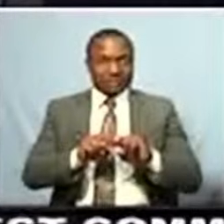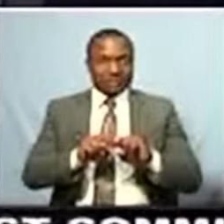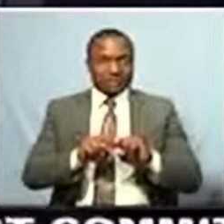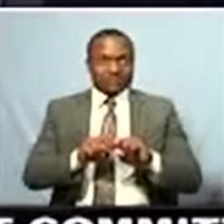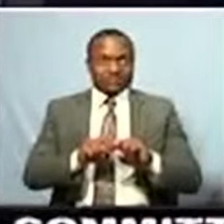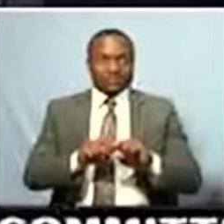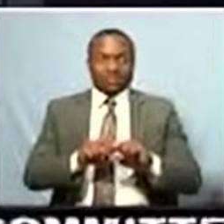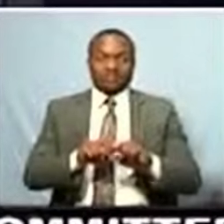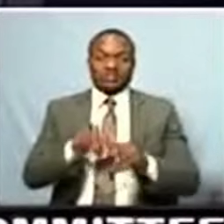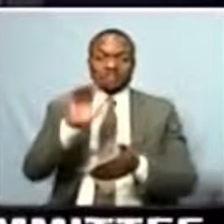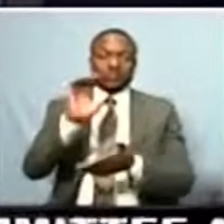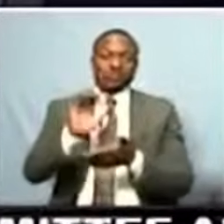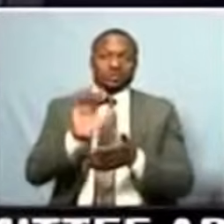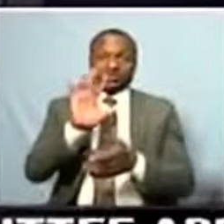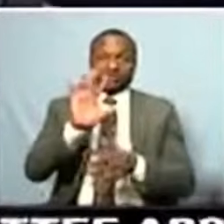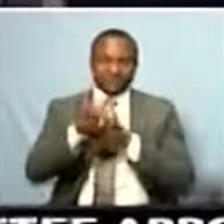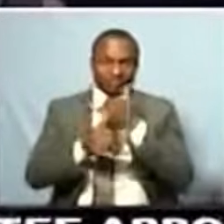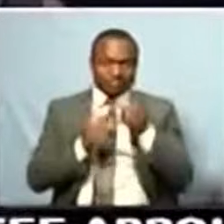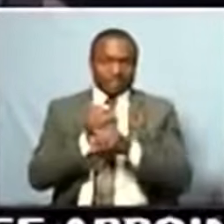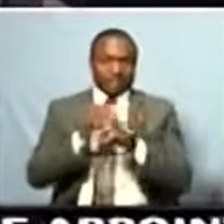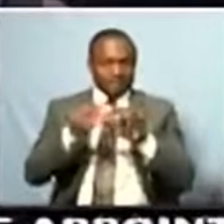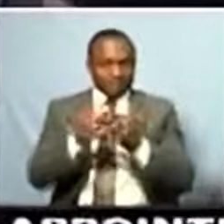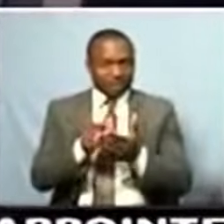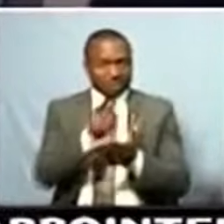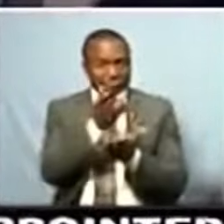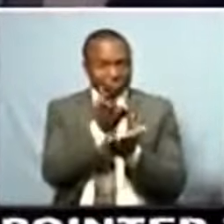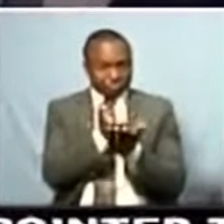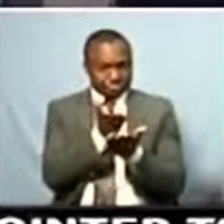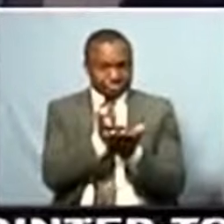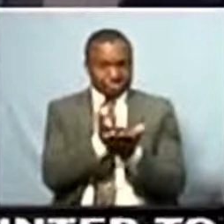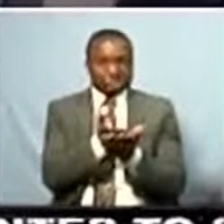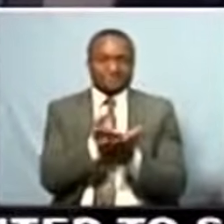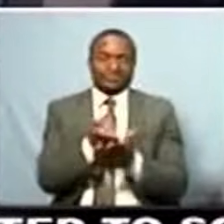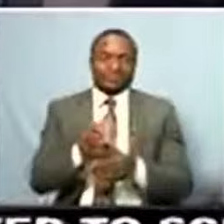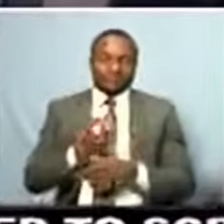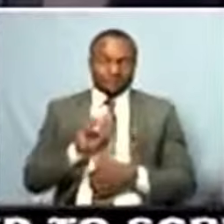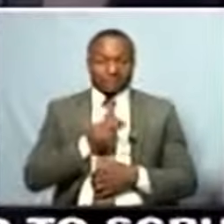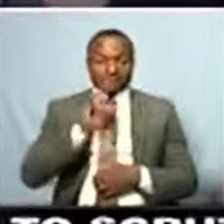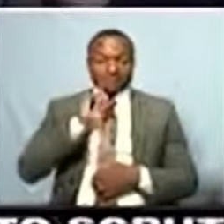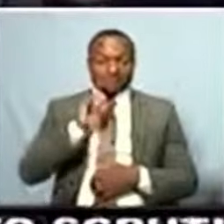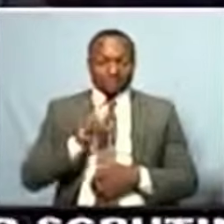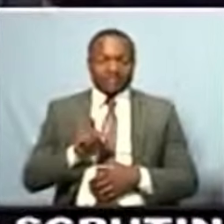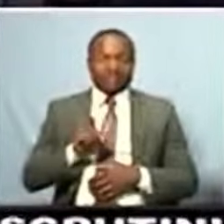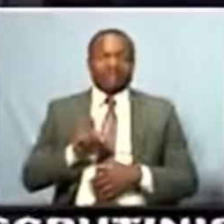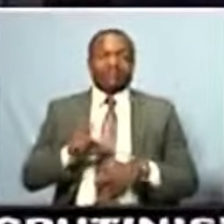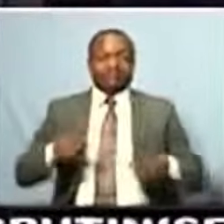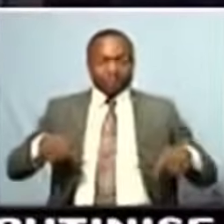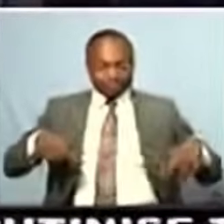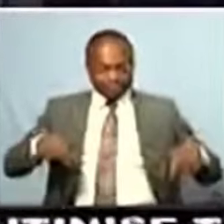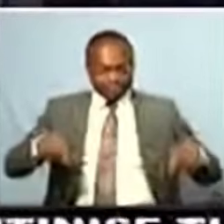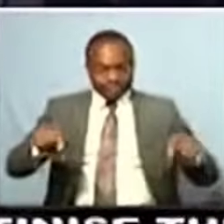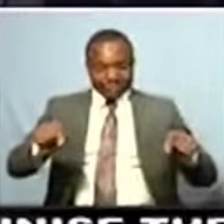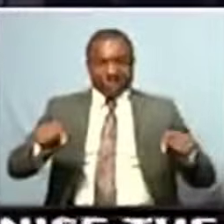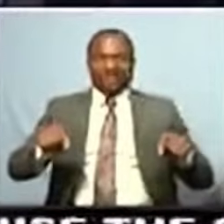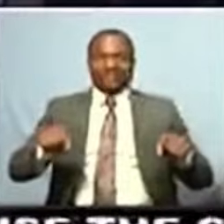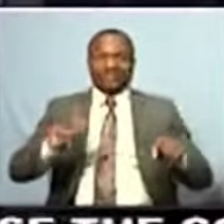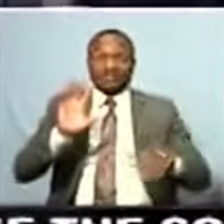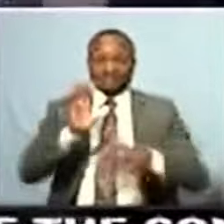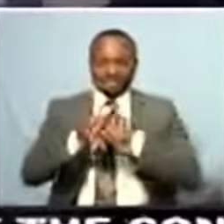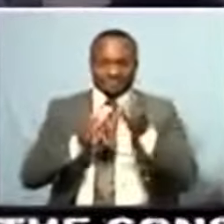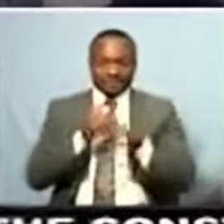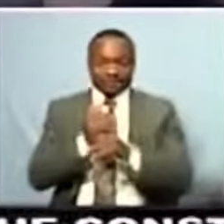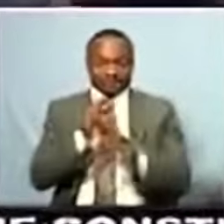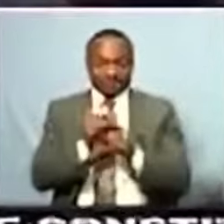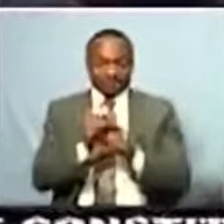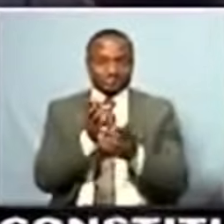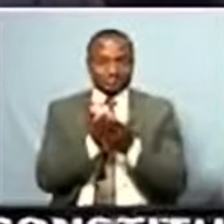the 5 years. So how do you suggest that we should be consistent with the 5-year term?